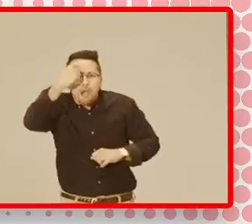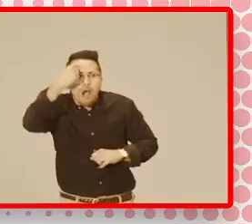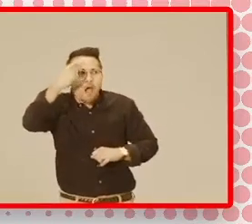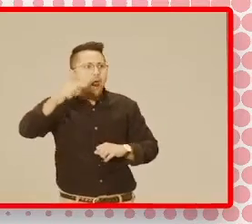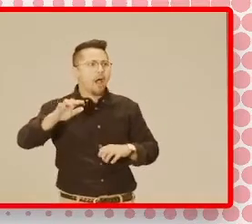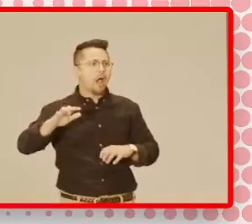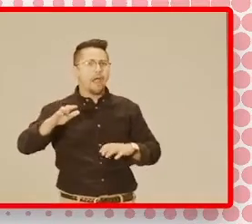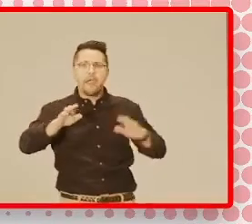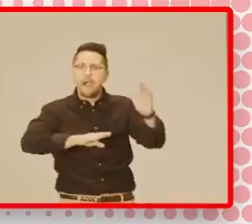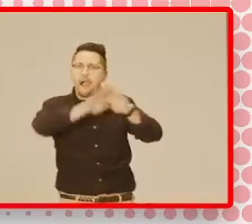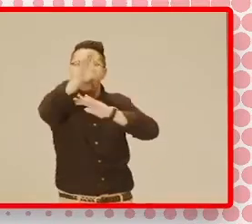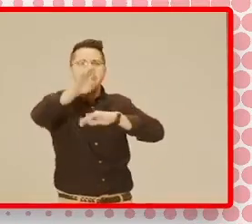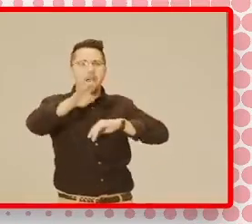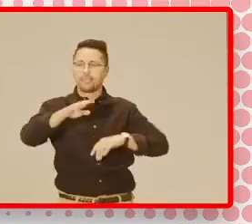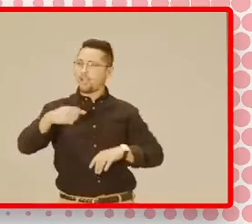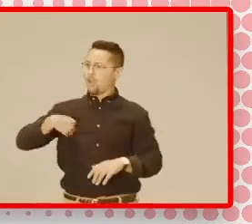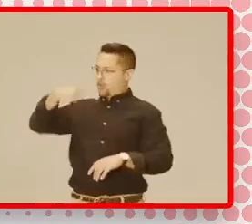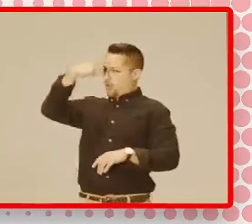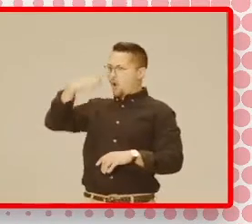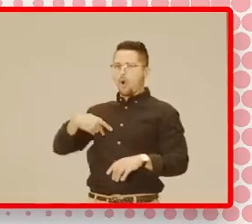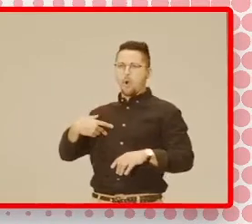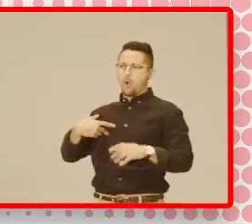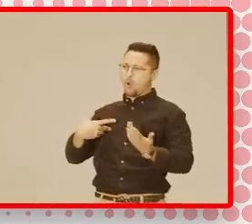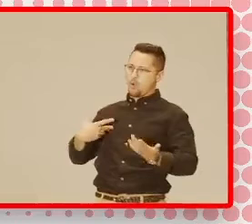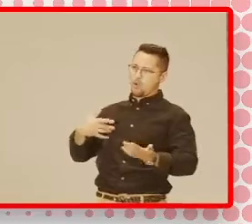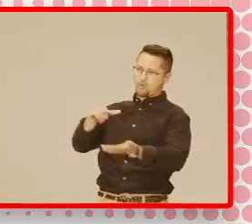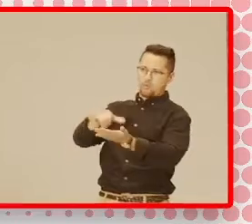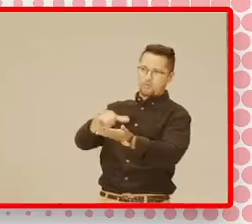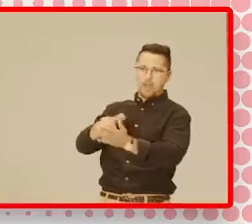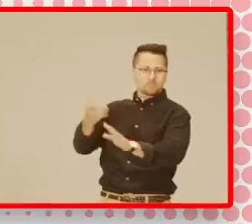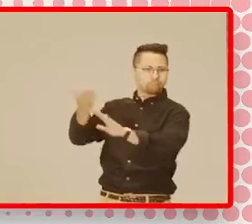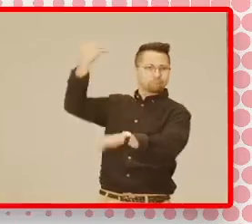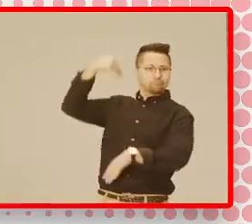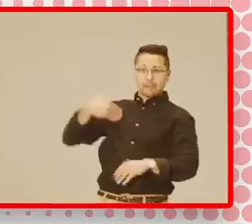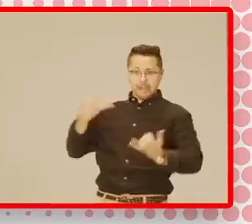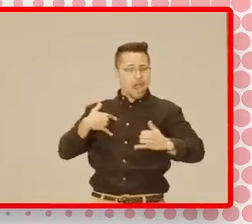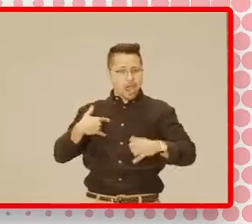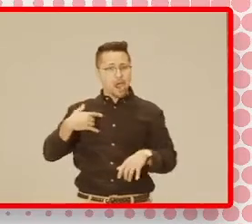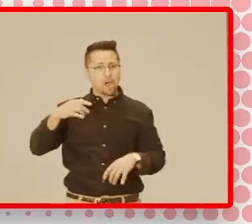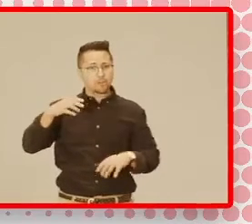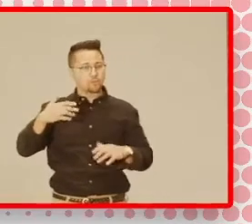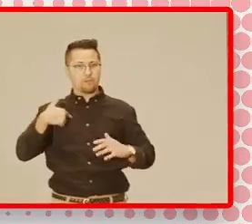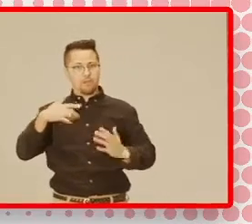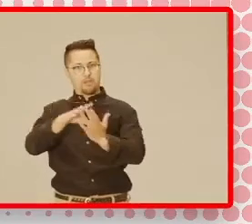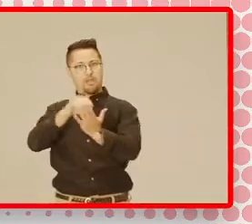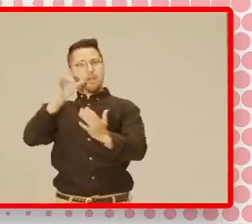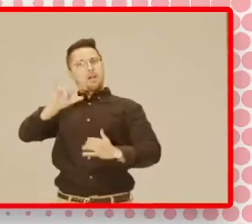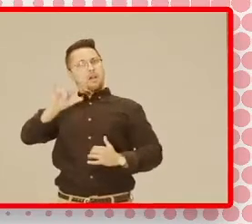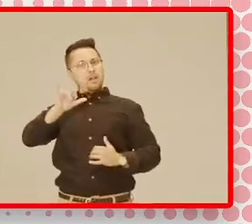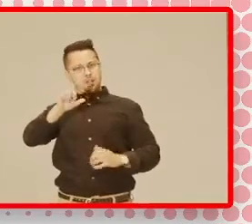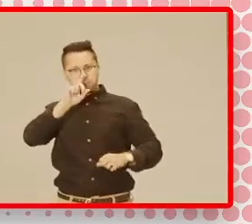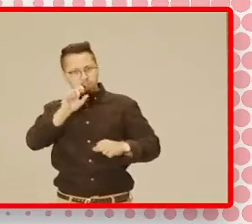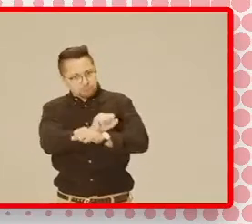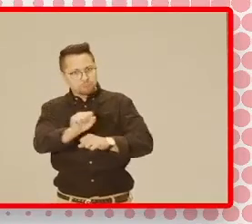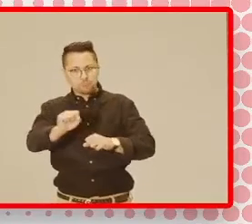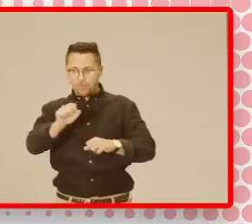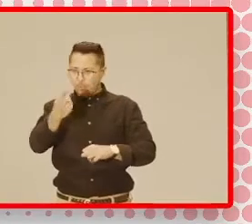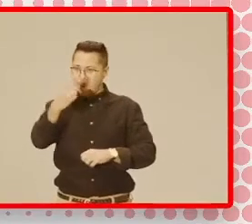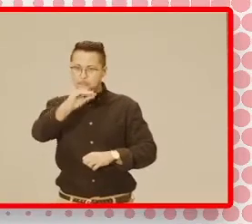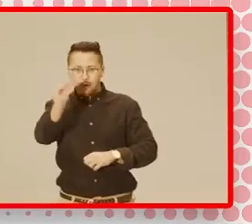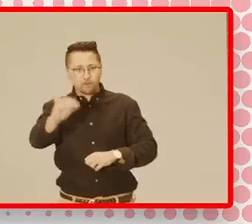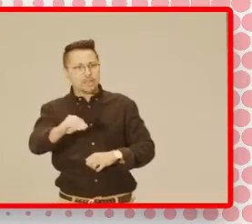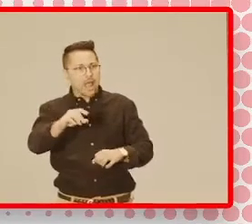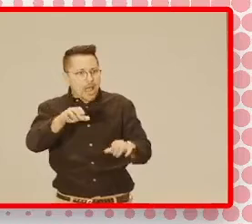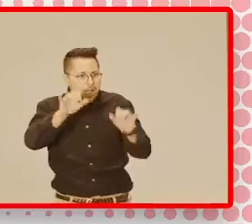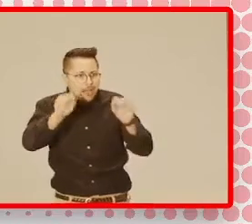thought were possible. And so the real lesson here is this 1% better is something you can measure and something you can